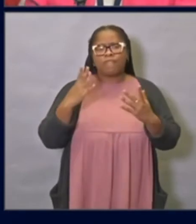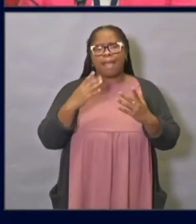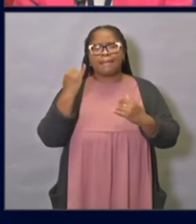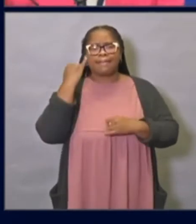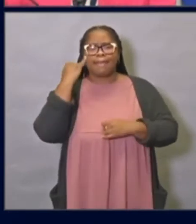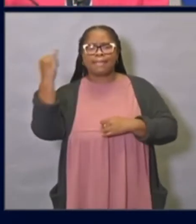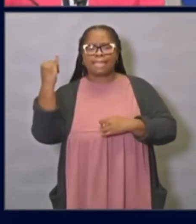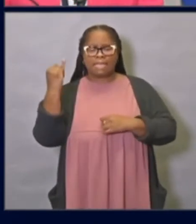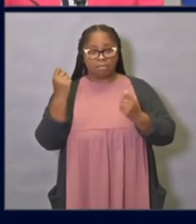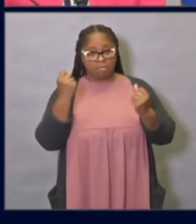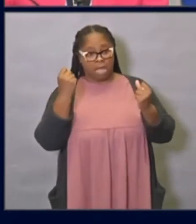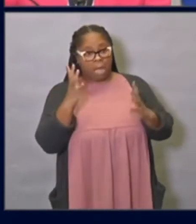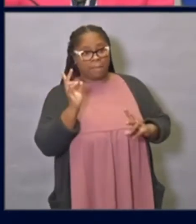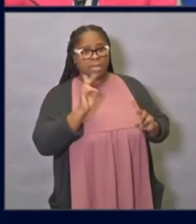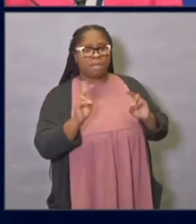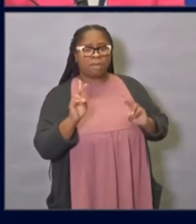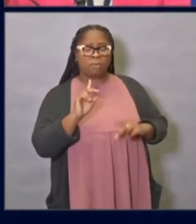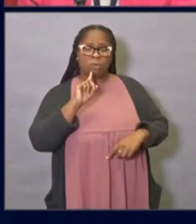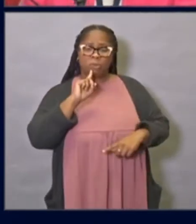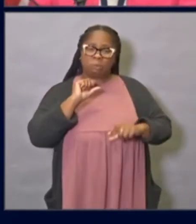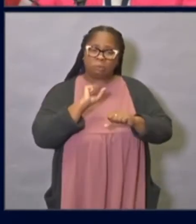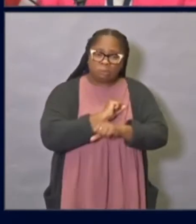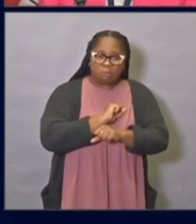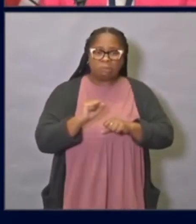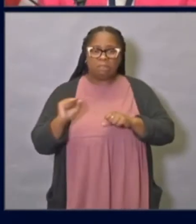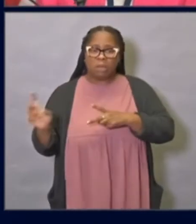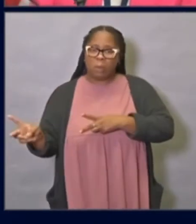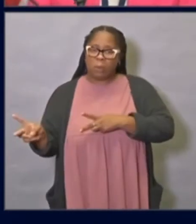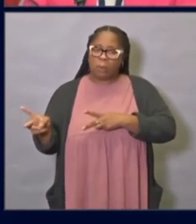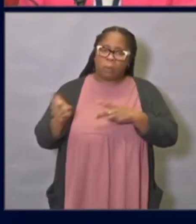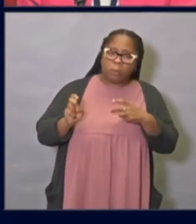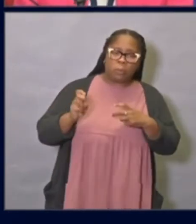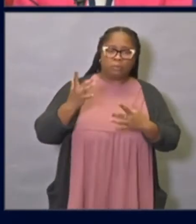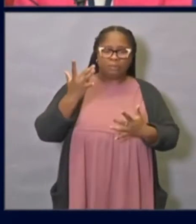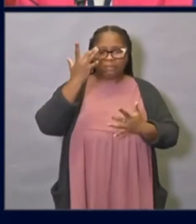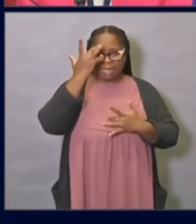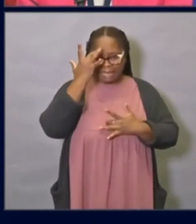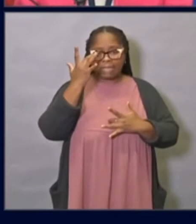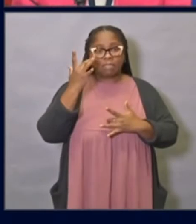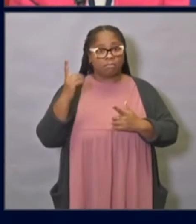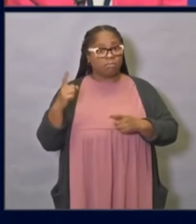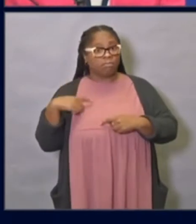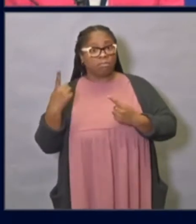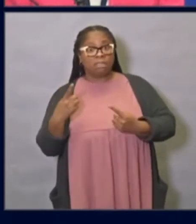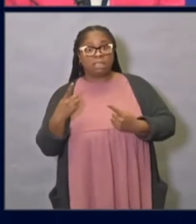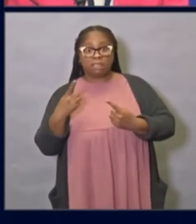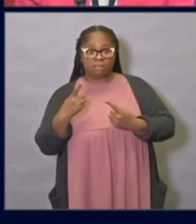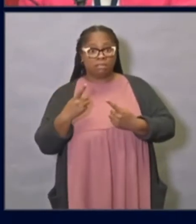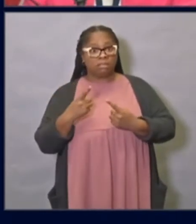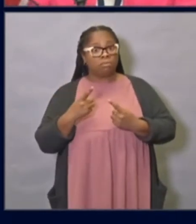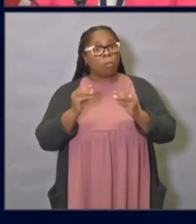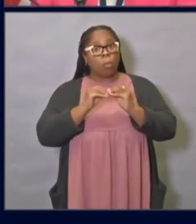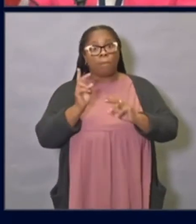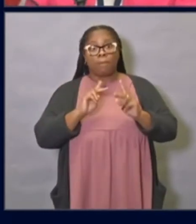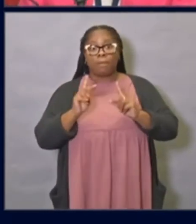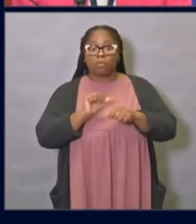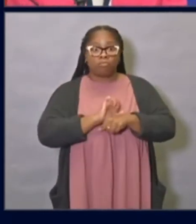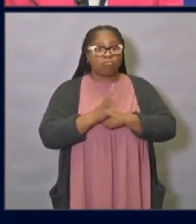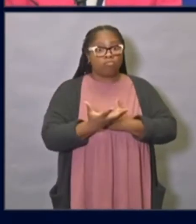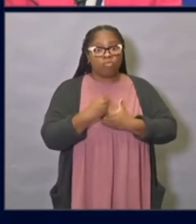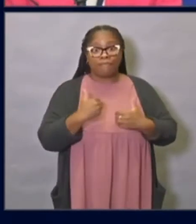many people have become seriously ill, and as cases have increased over recent weeks, unfortunately, we're now